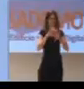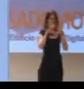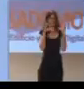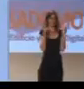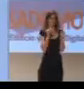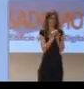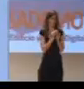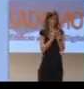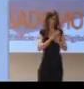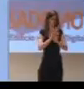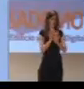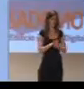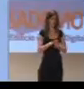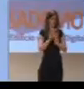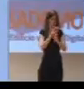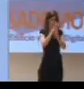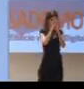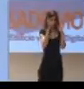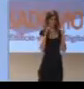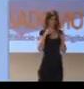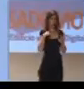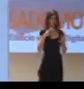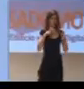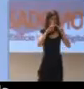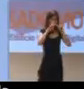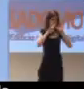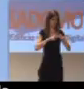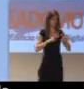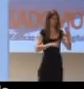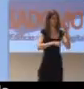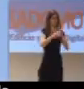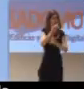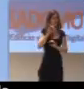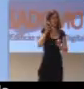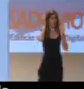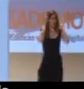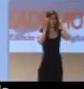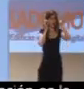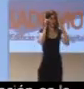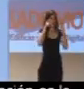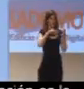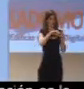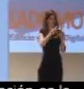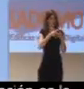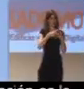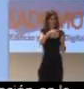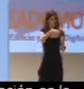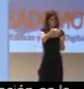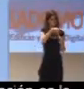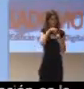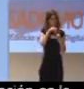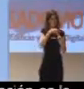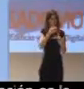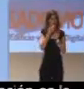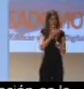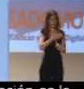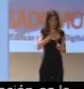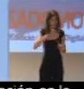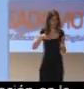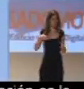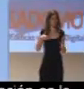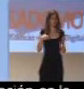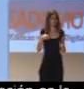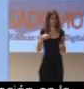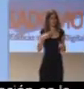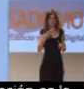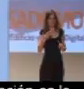And as a conclusion, let me say that innovation, development, and research is a key factor so